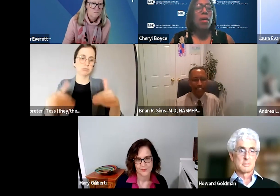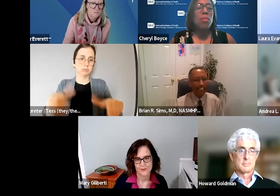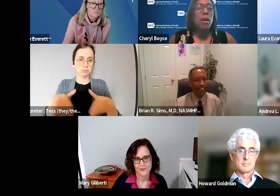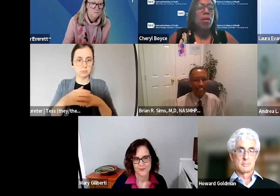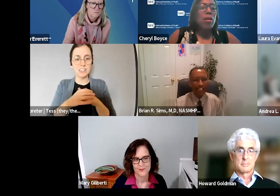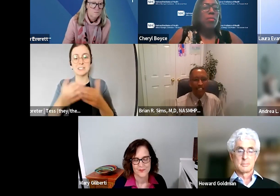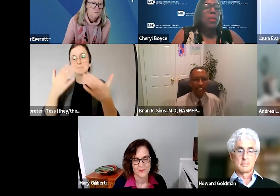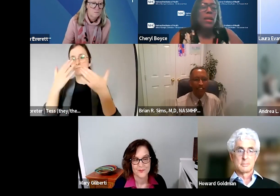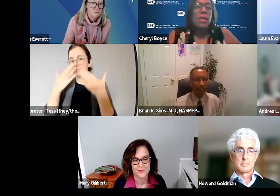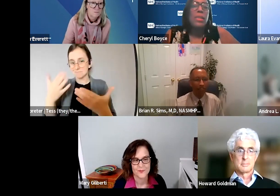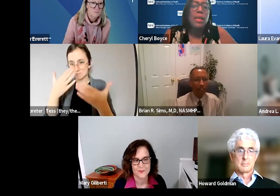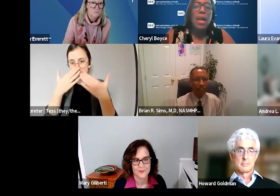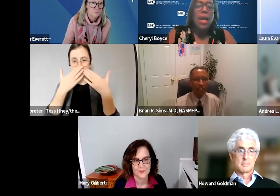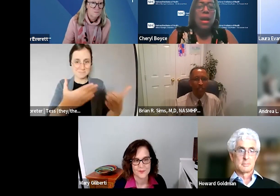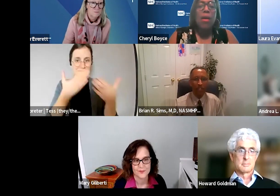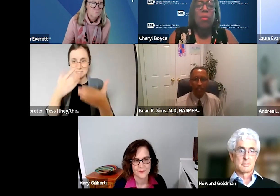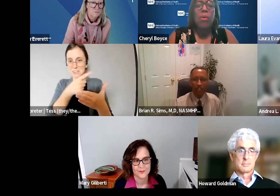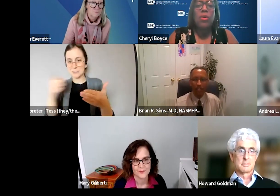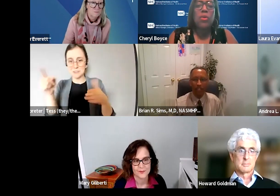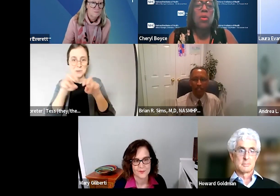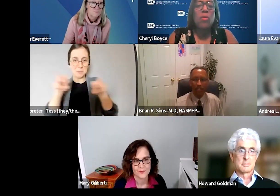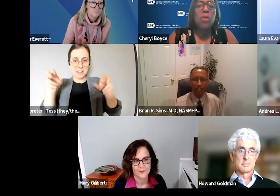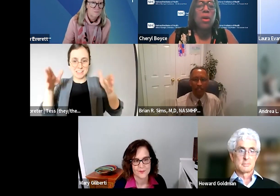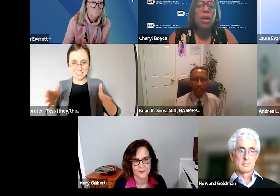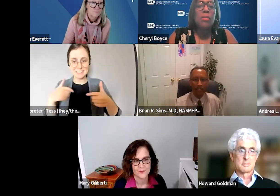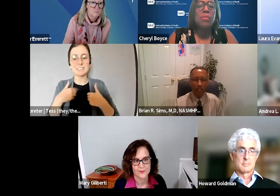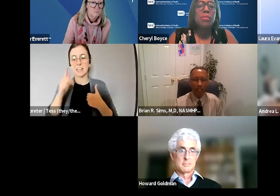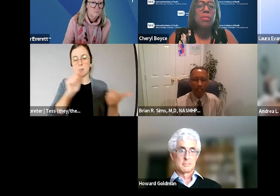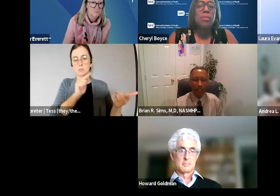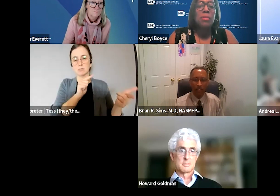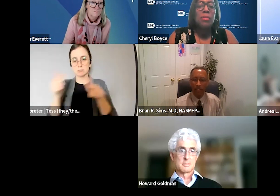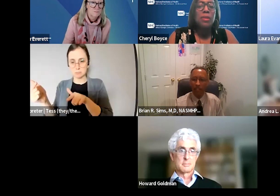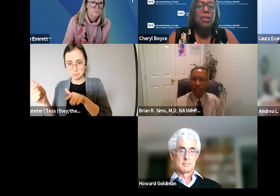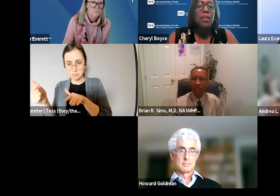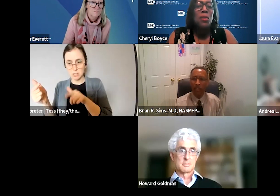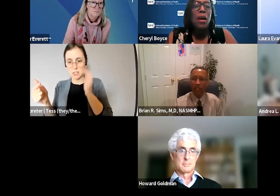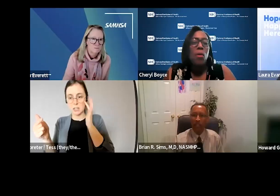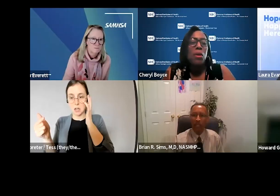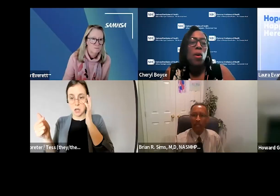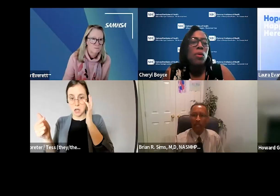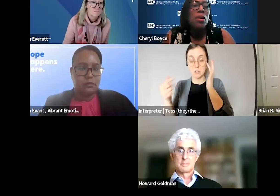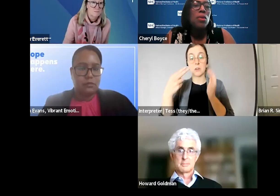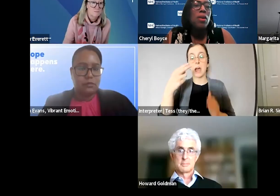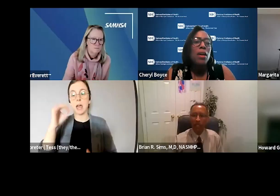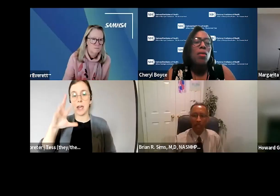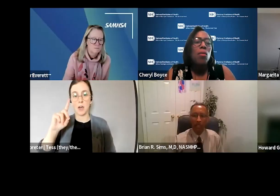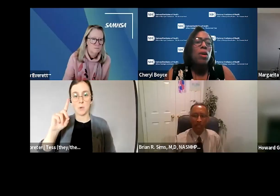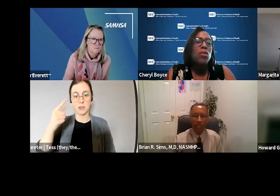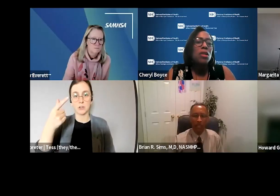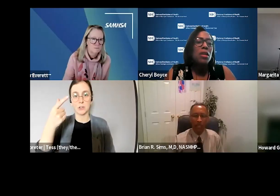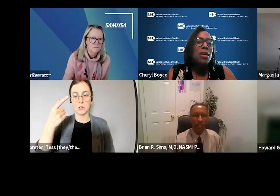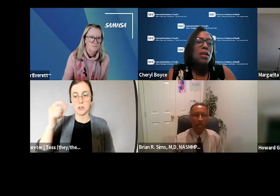thank our panelists, and I'm going to turn it over to Howard Goldman. We've had